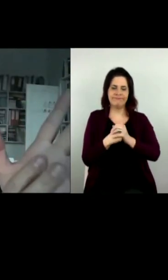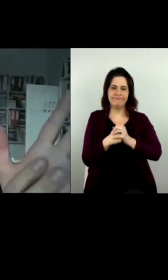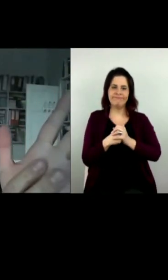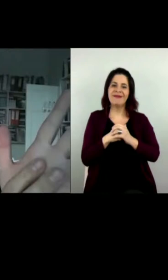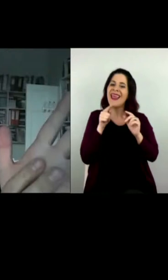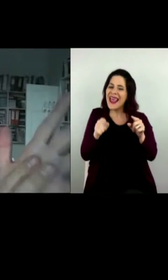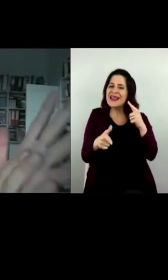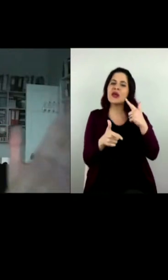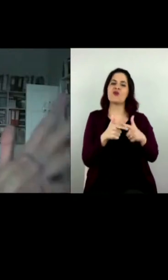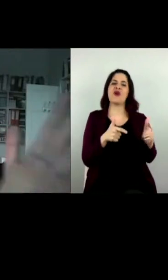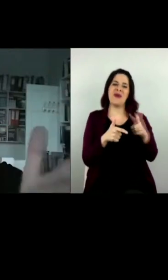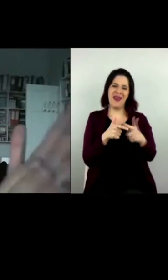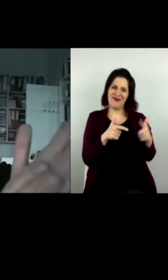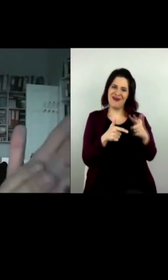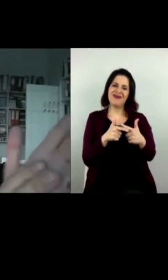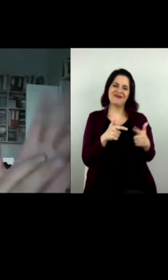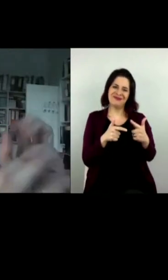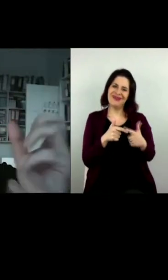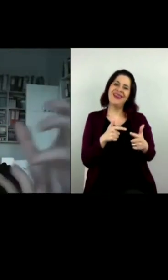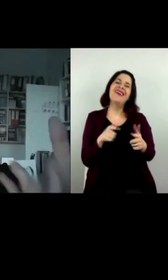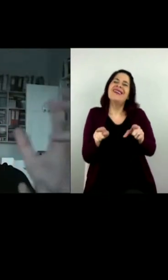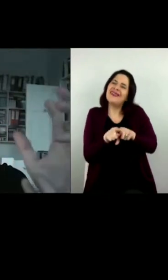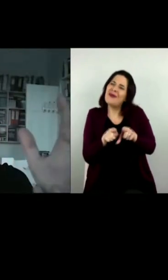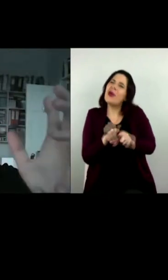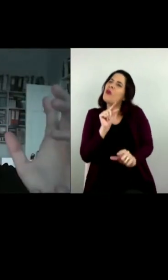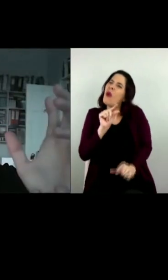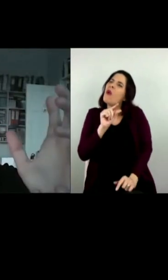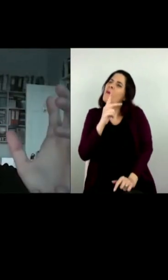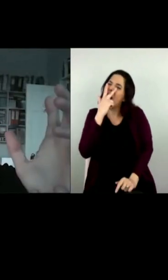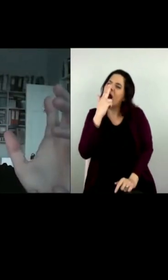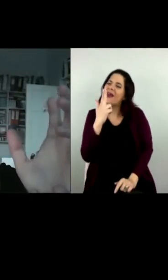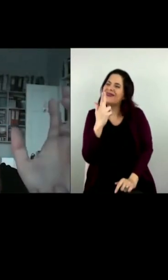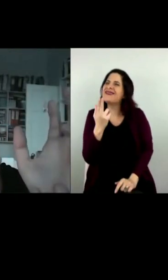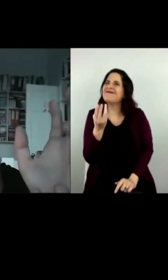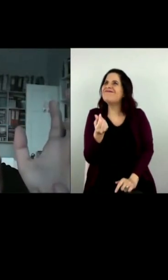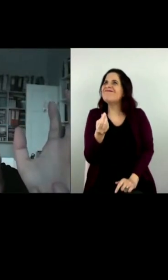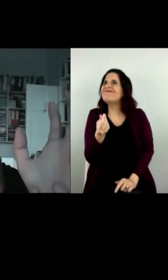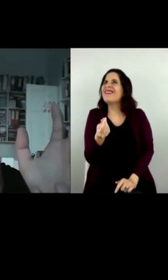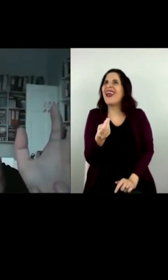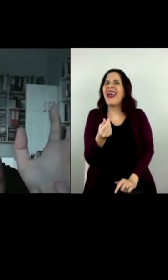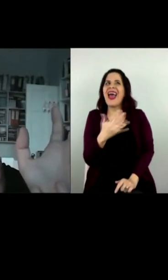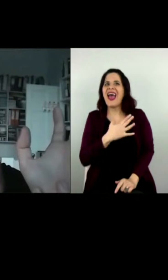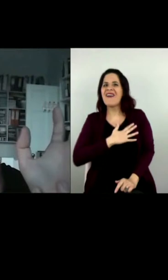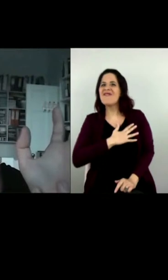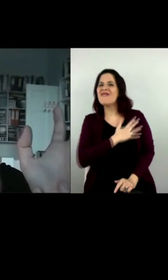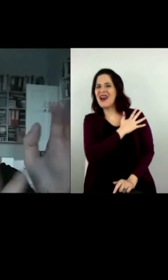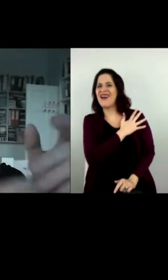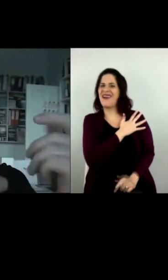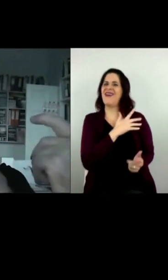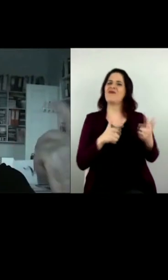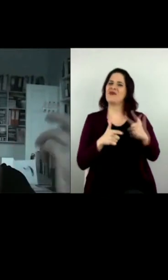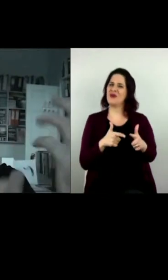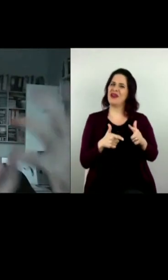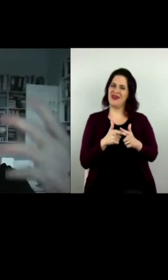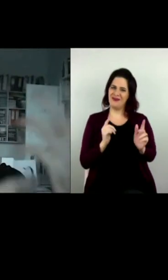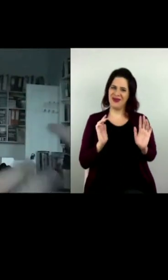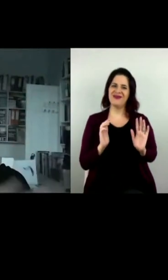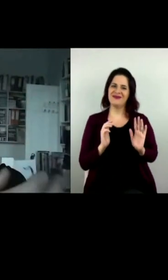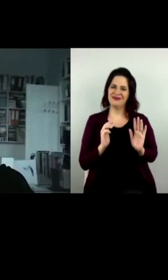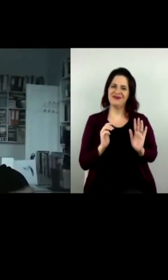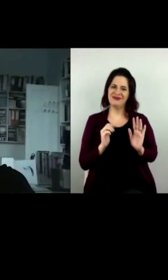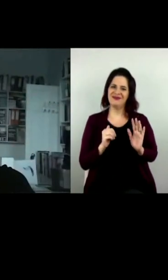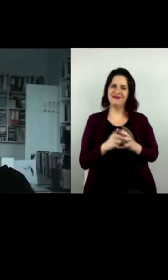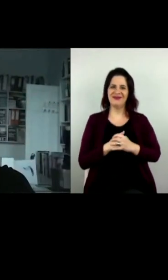This is a problem. A big problem, and I think it's racist in a way, you know, that we don't, it's